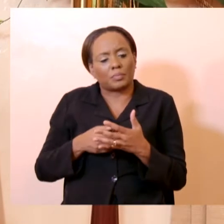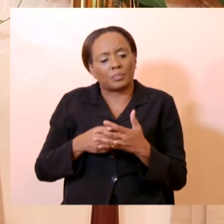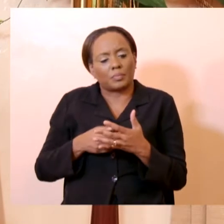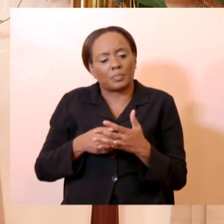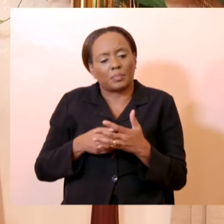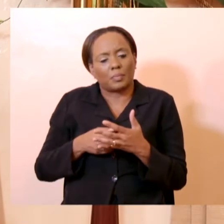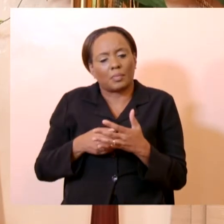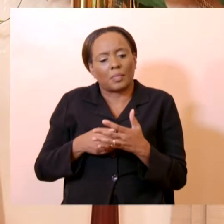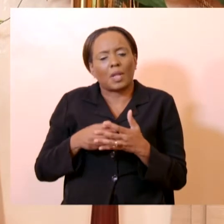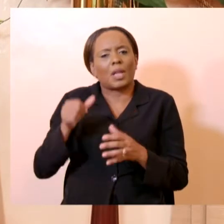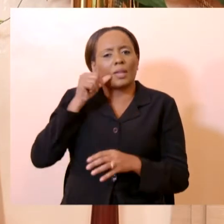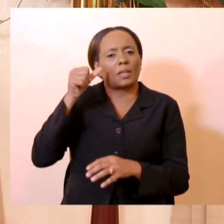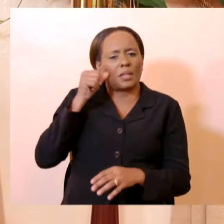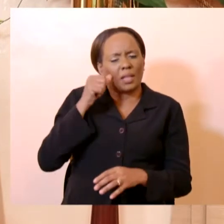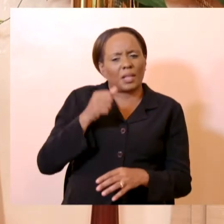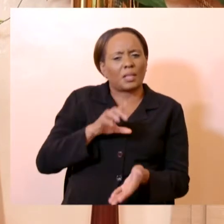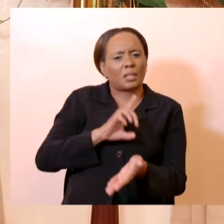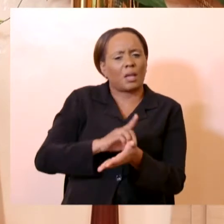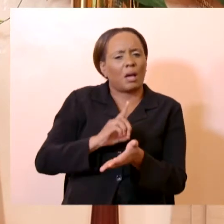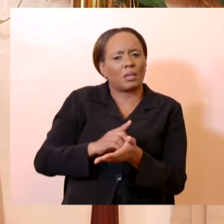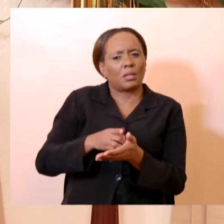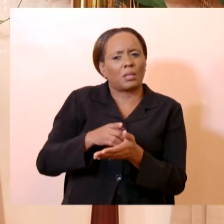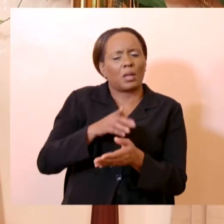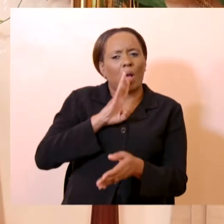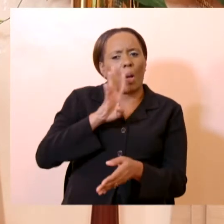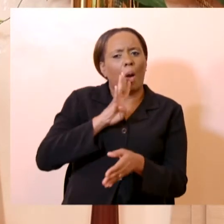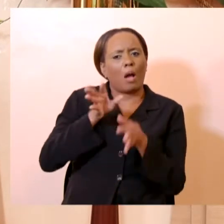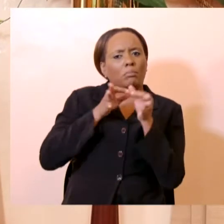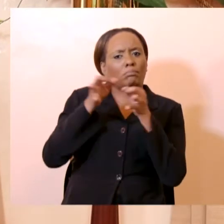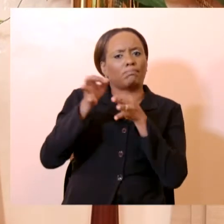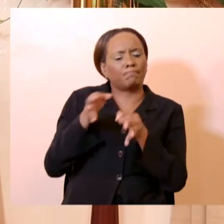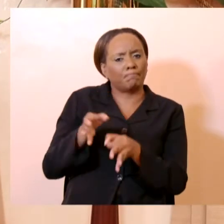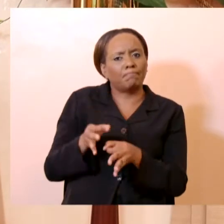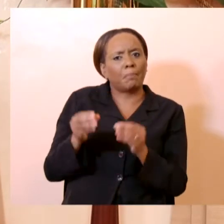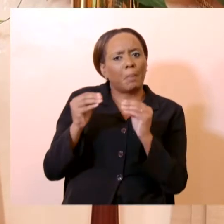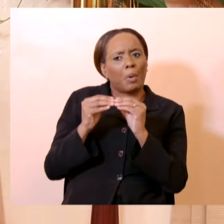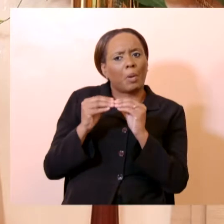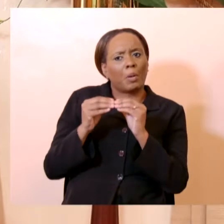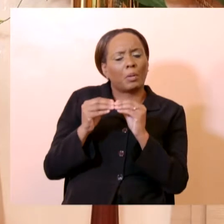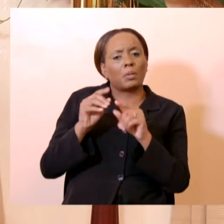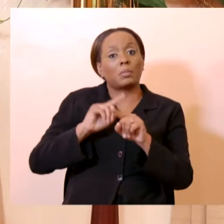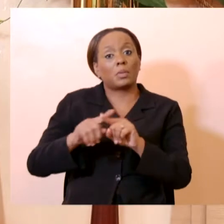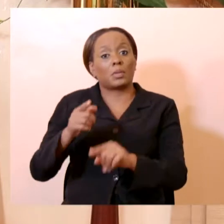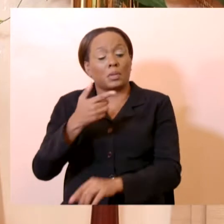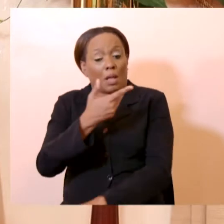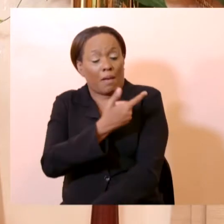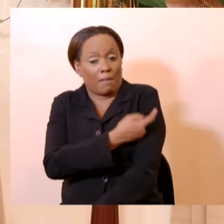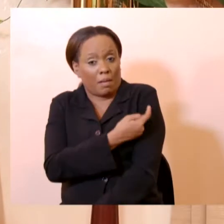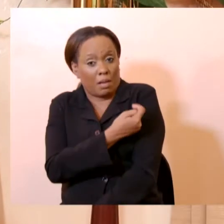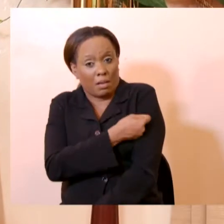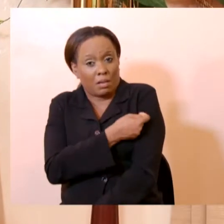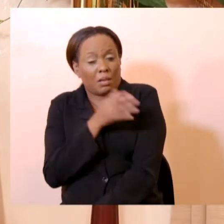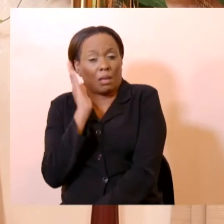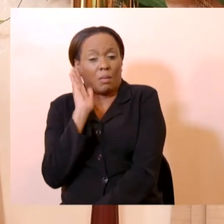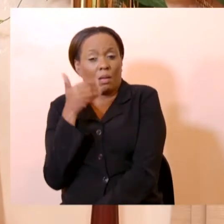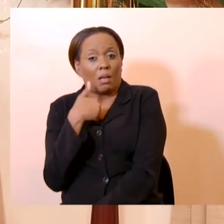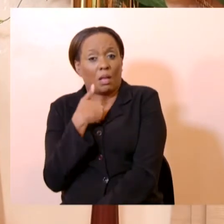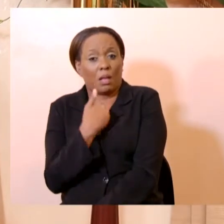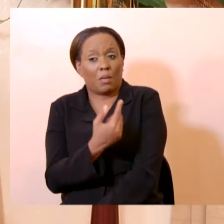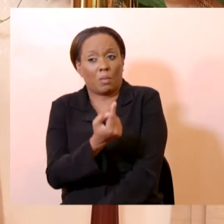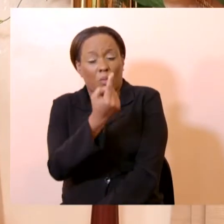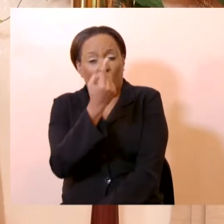previous speakers yesterday. So the vaccine will create just that one